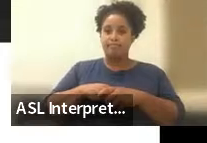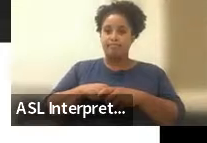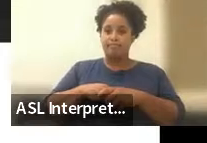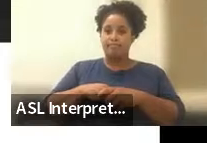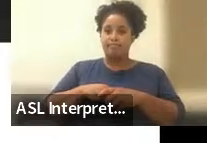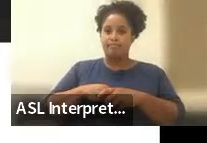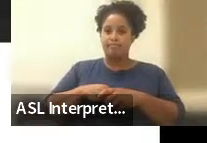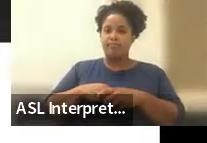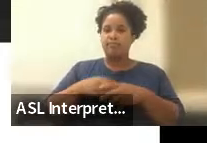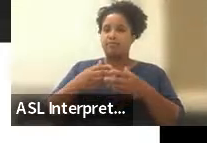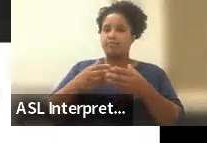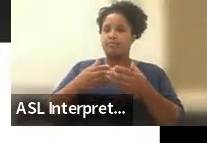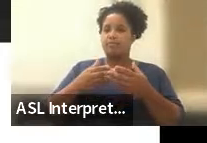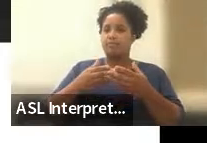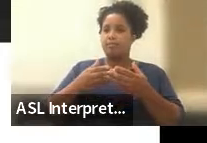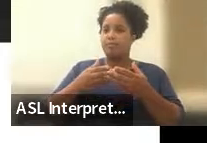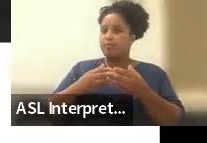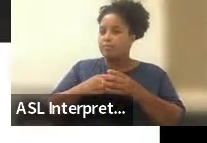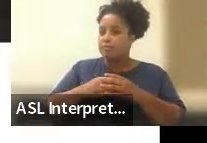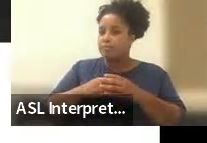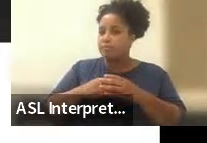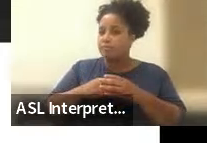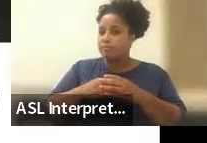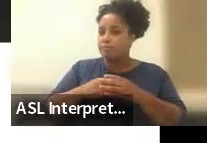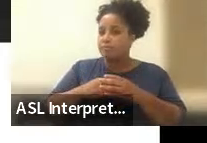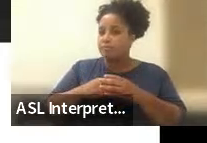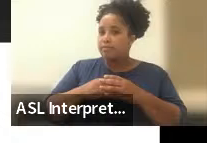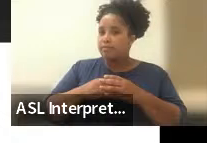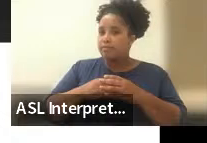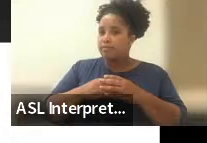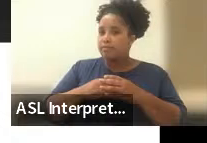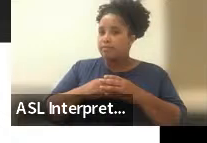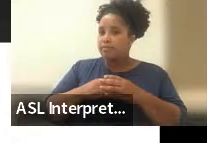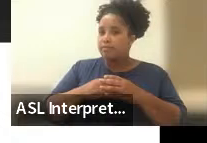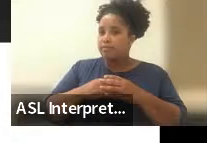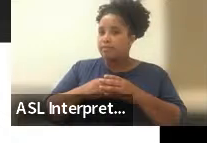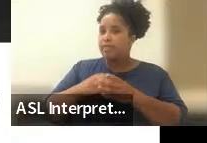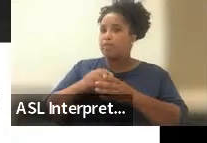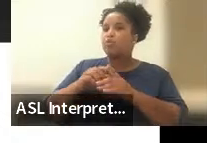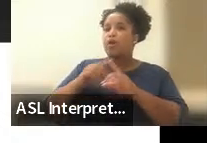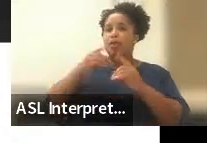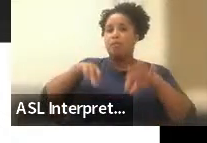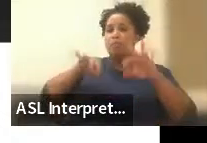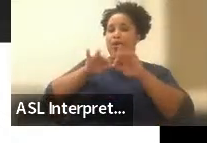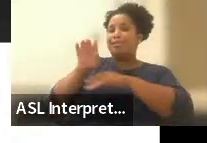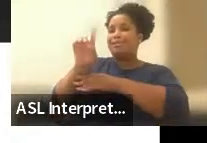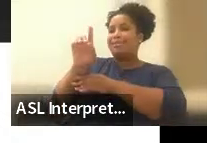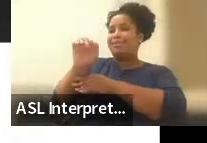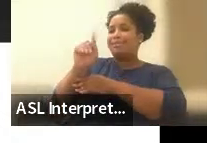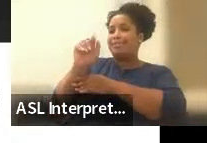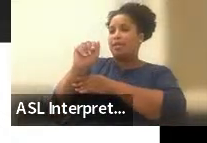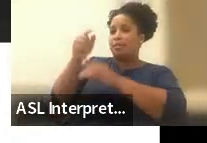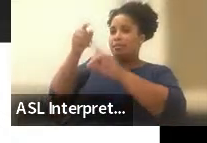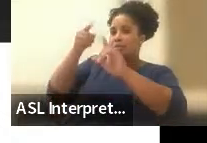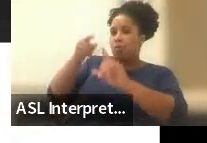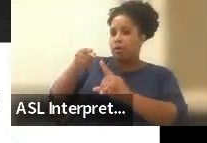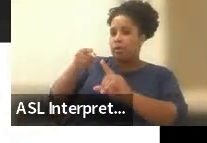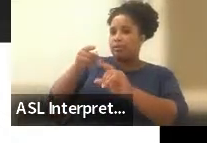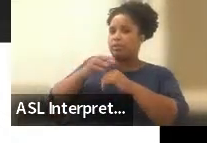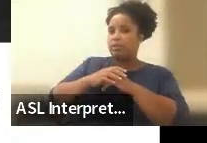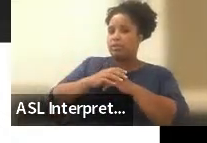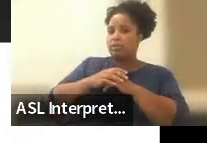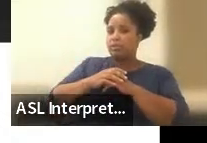those are I think spurious data points. You can see the